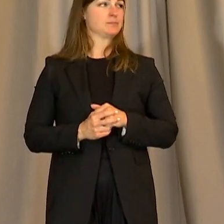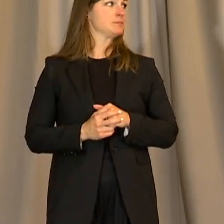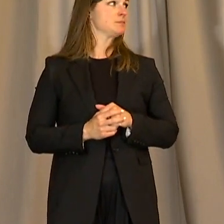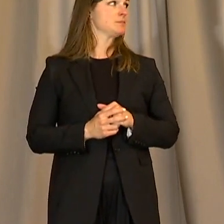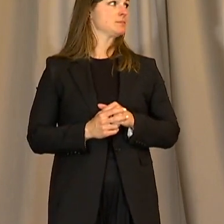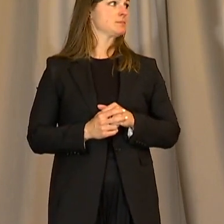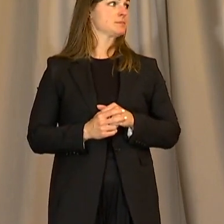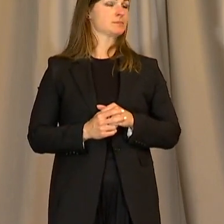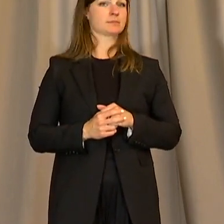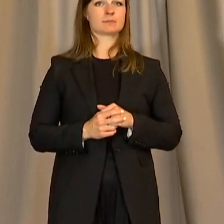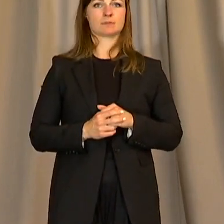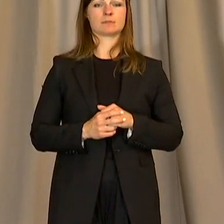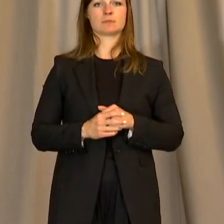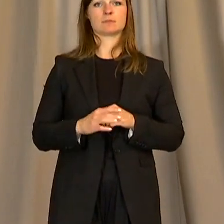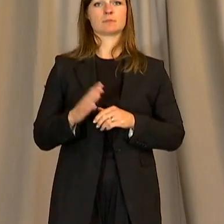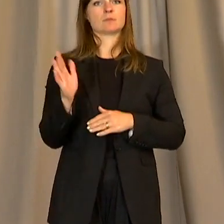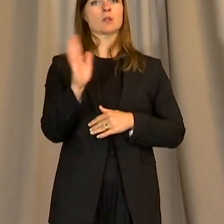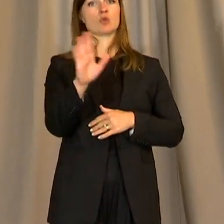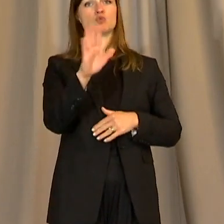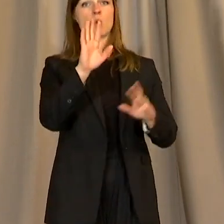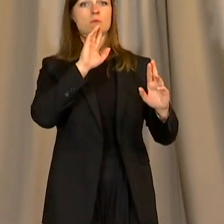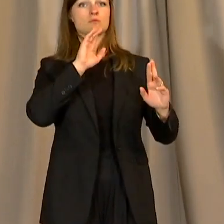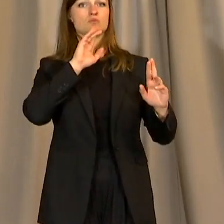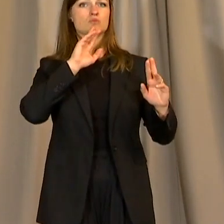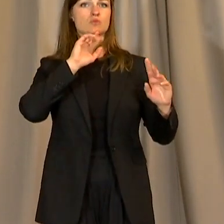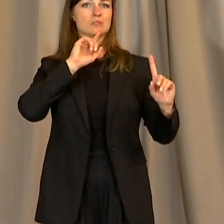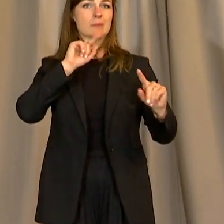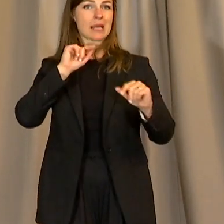In many of those responses, we heard